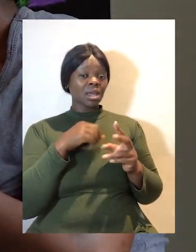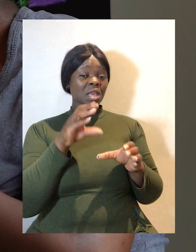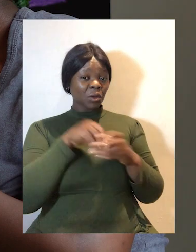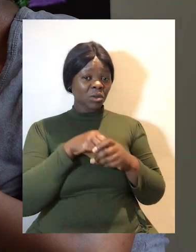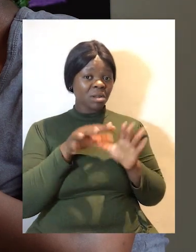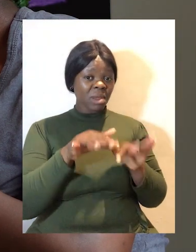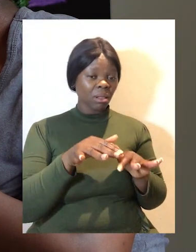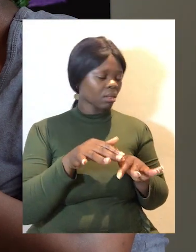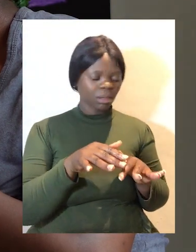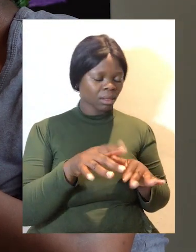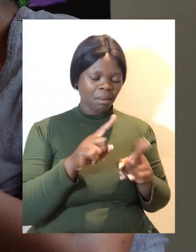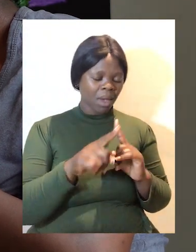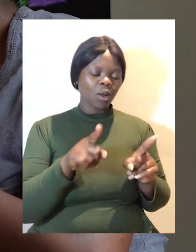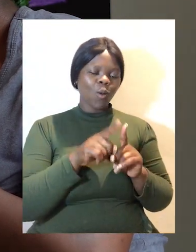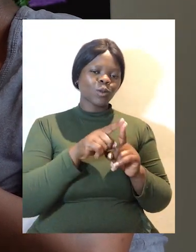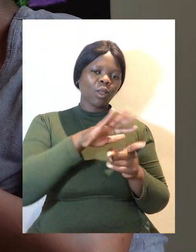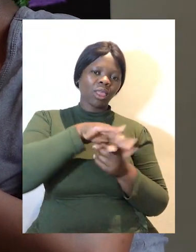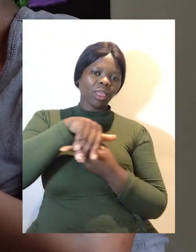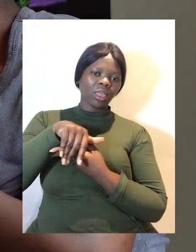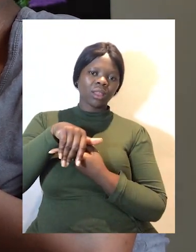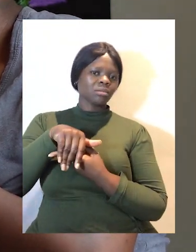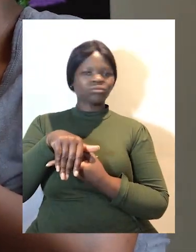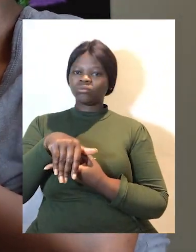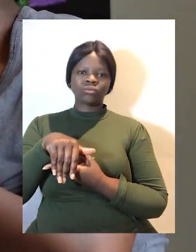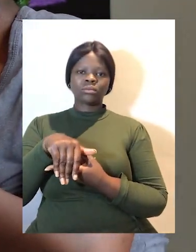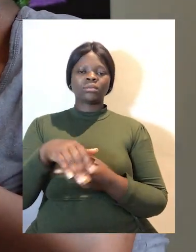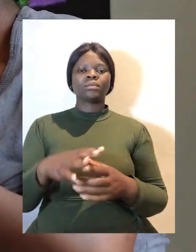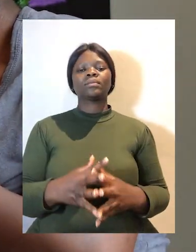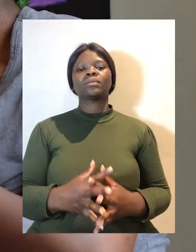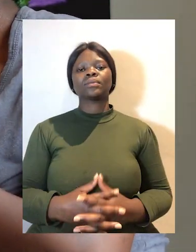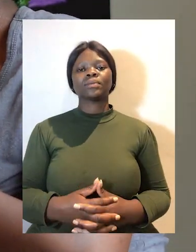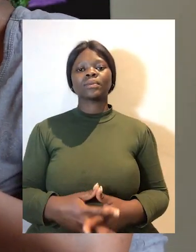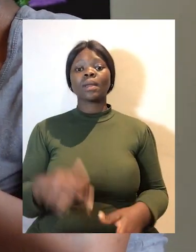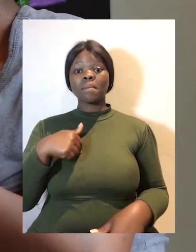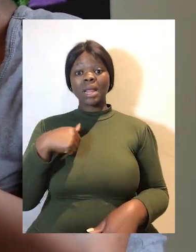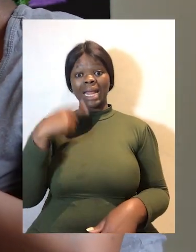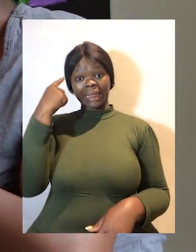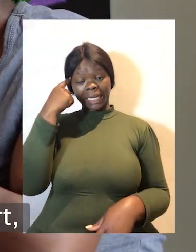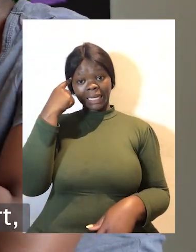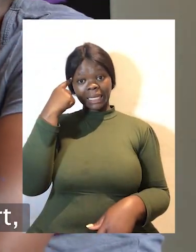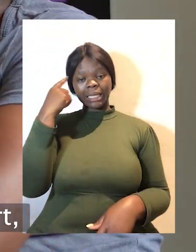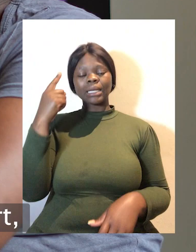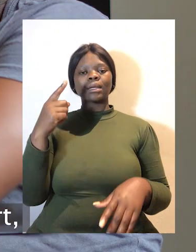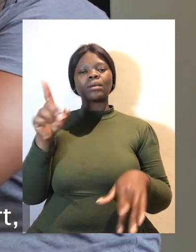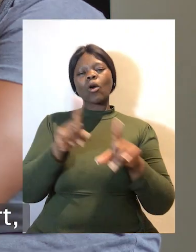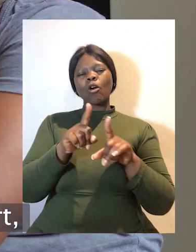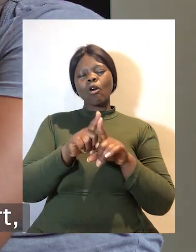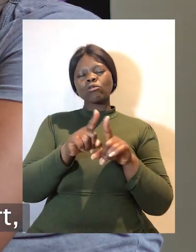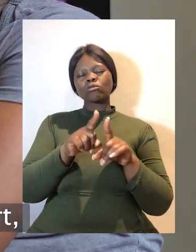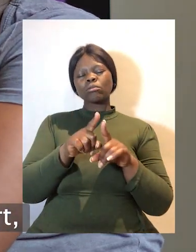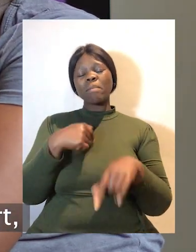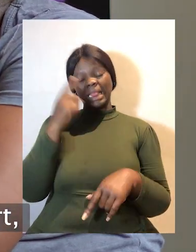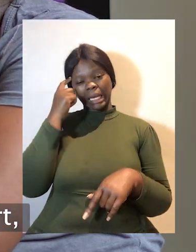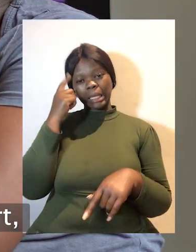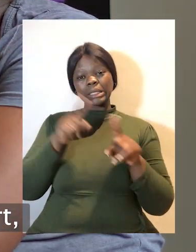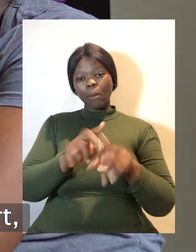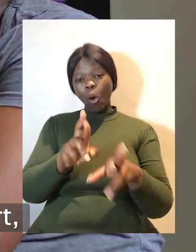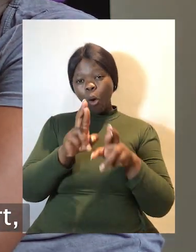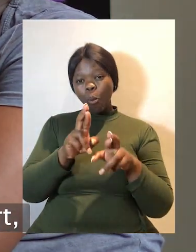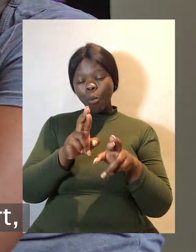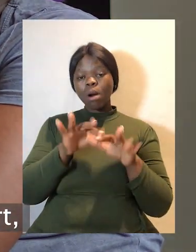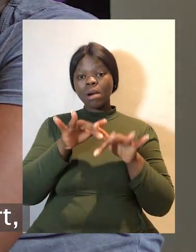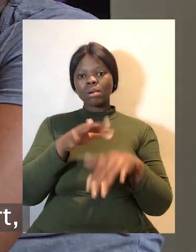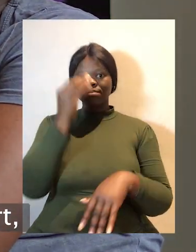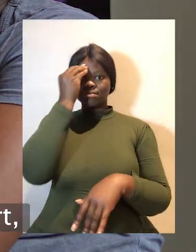should not exclude people. Yeah. I think that's also something I hope people will keep in mind when